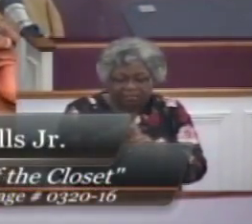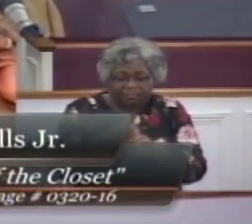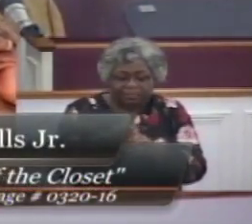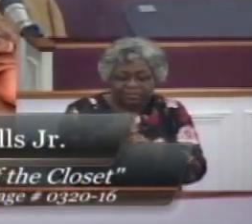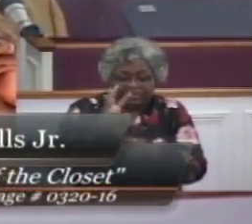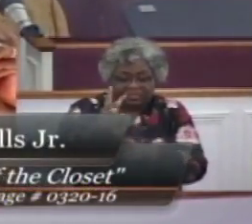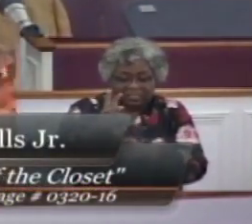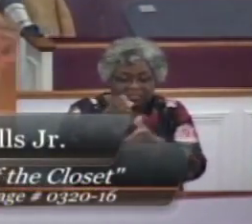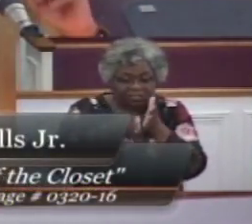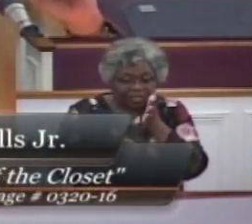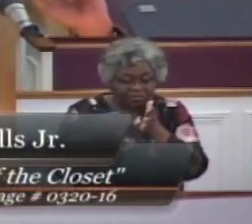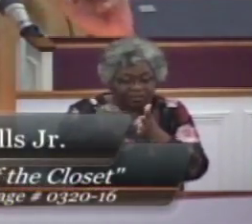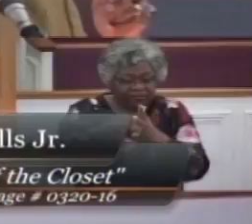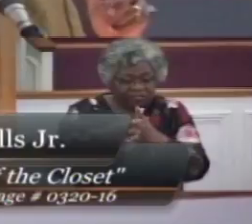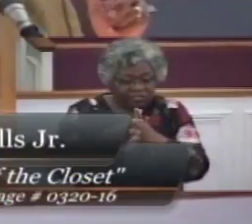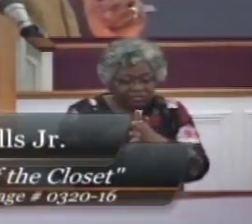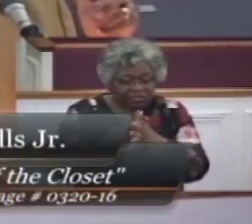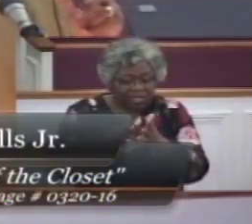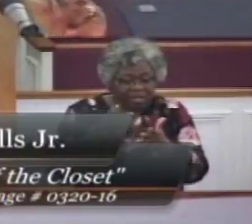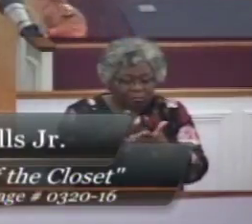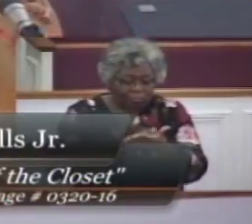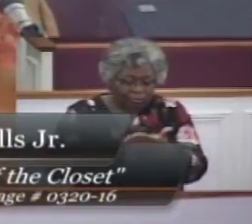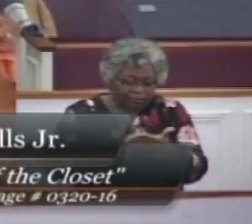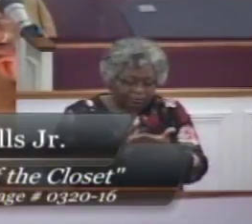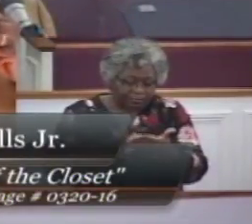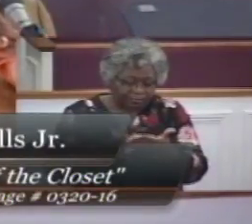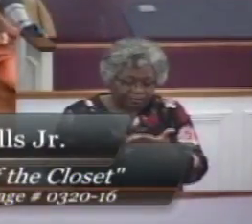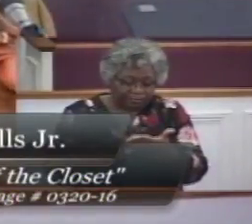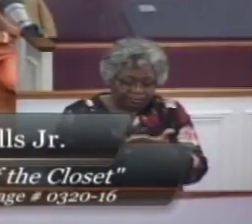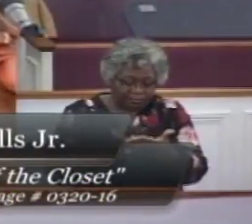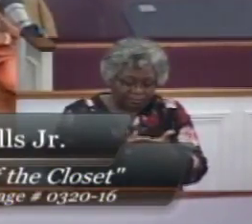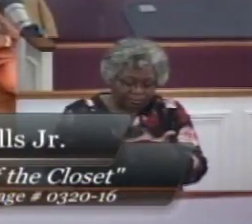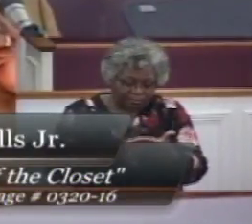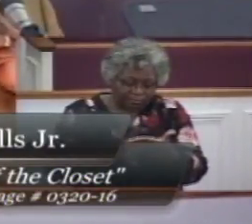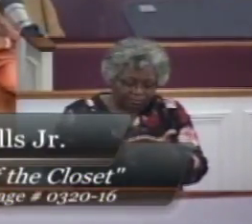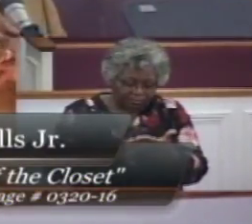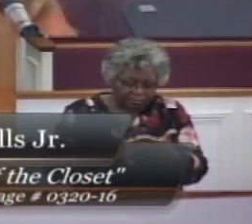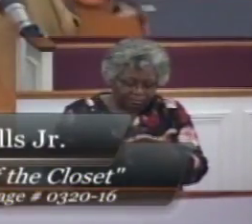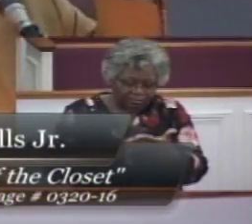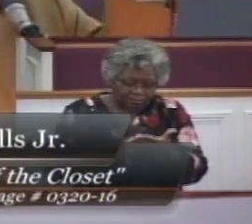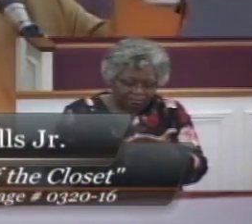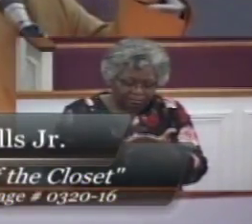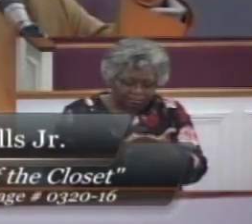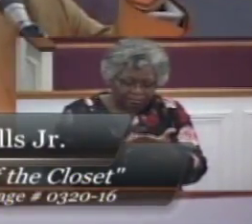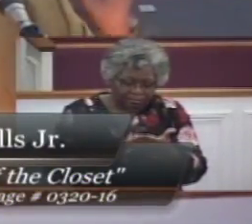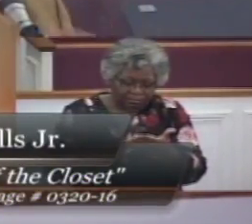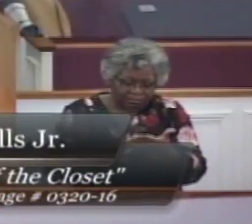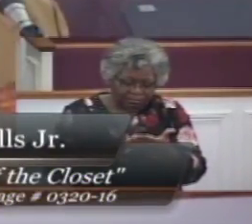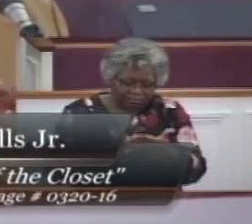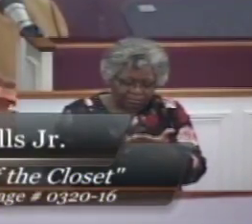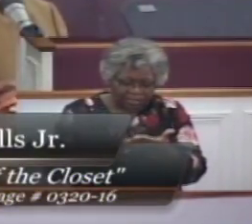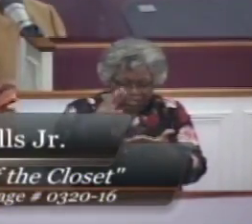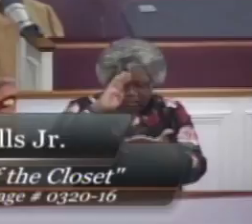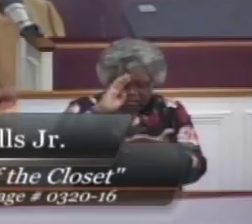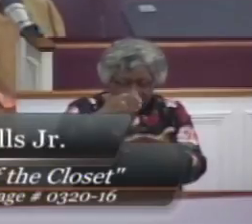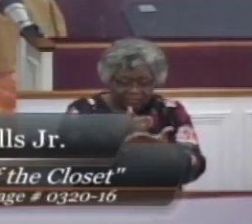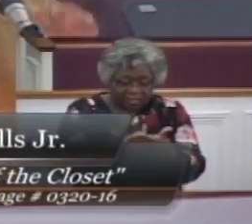book of Genesis, you will find where the Bible tells us that